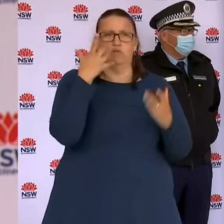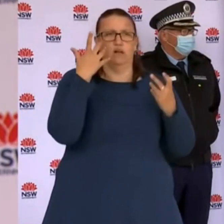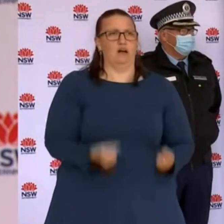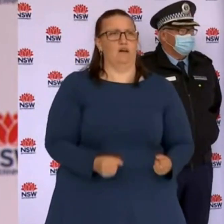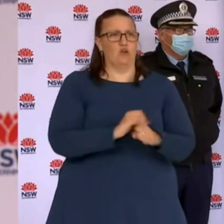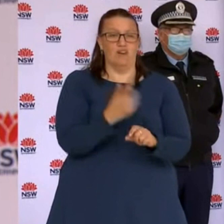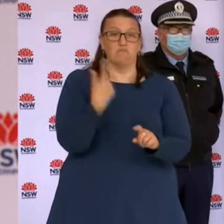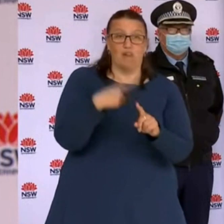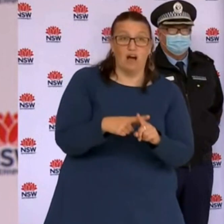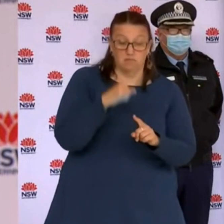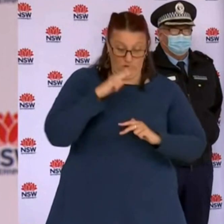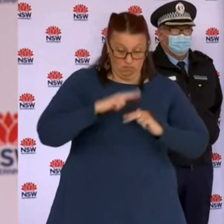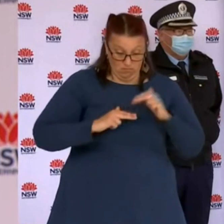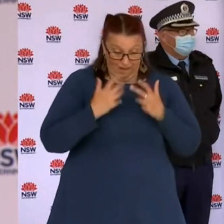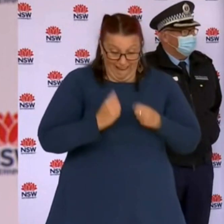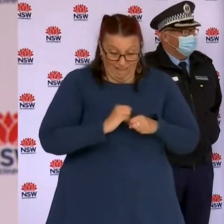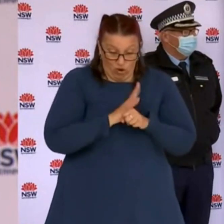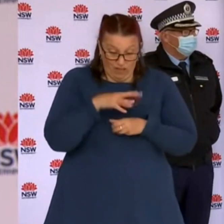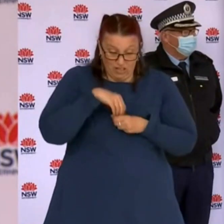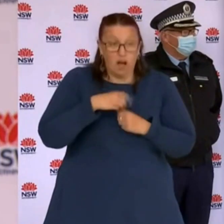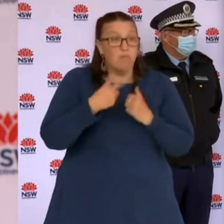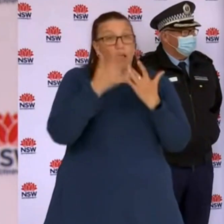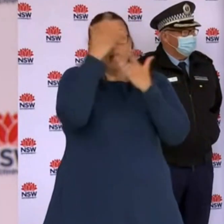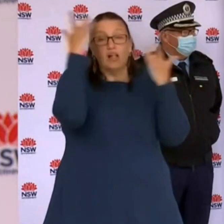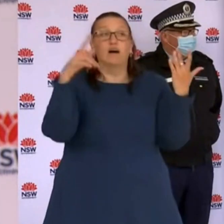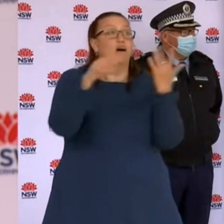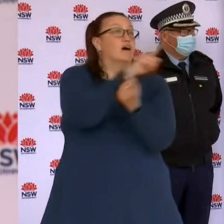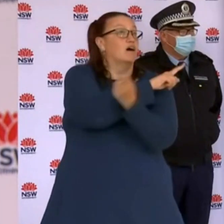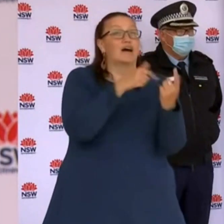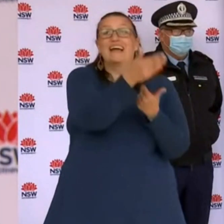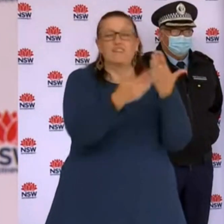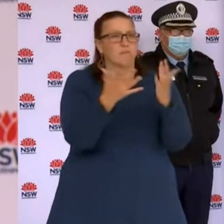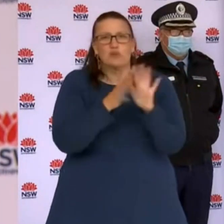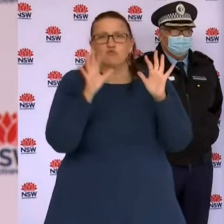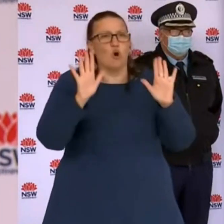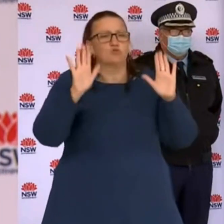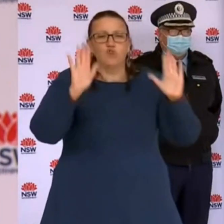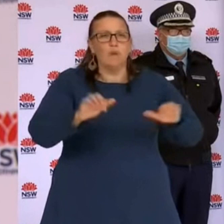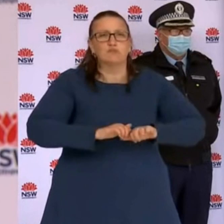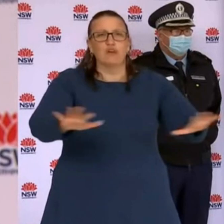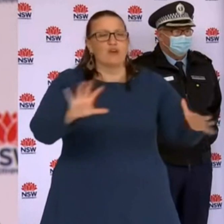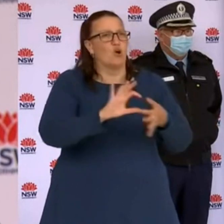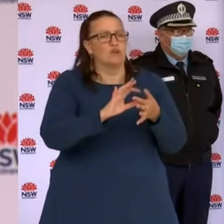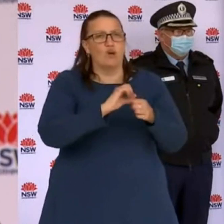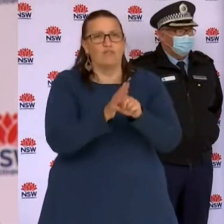in the community means that we still haven't effectively stopped those chains of transmission.